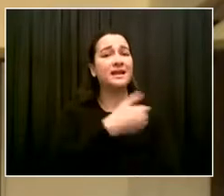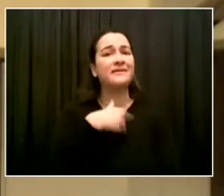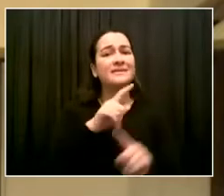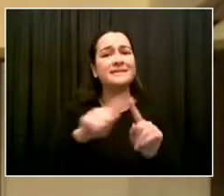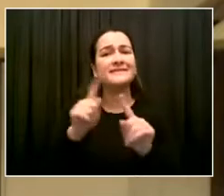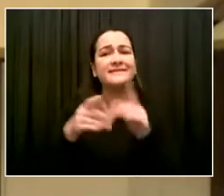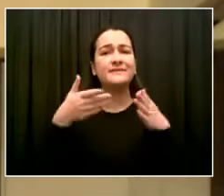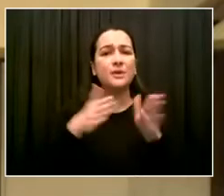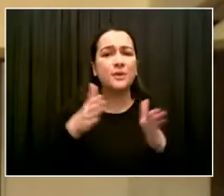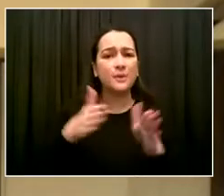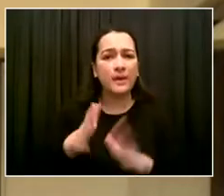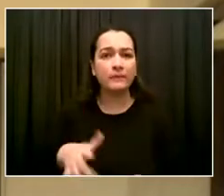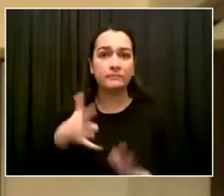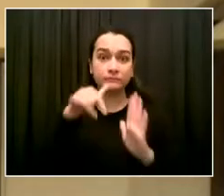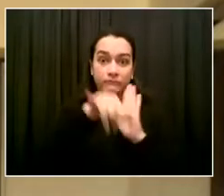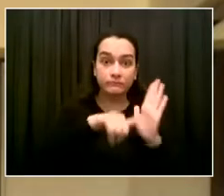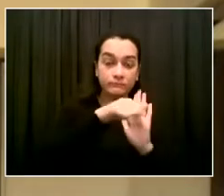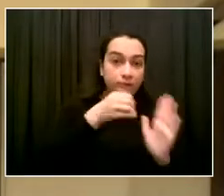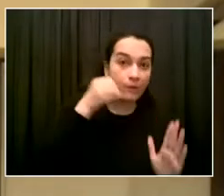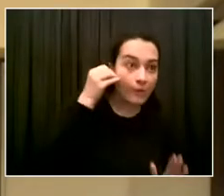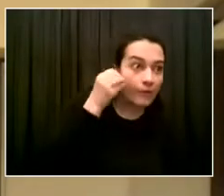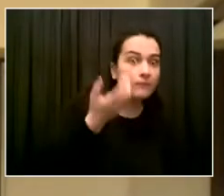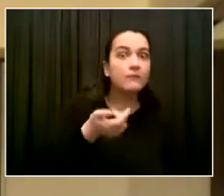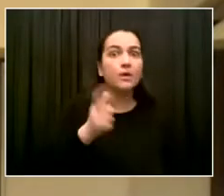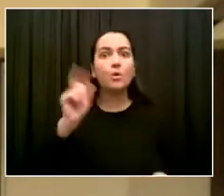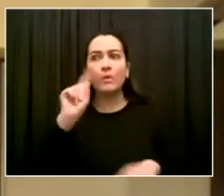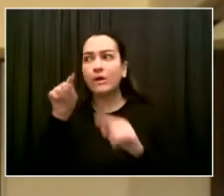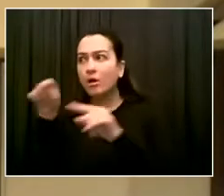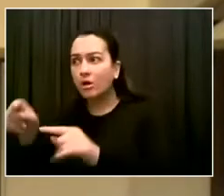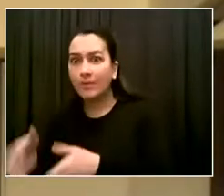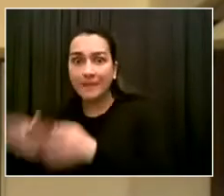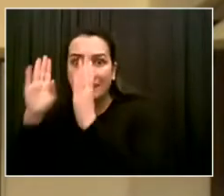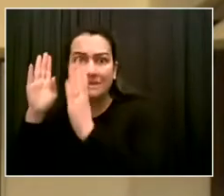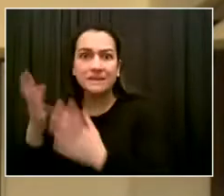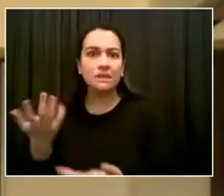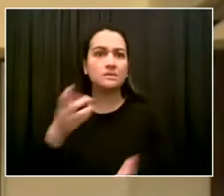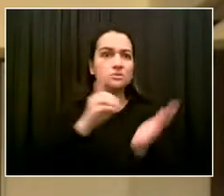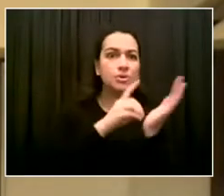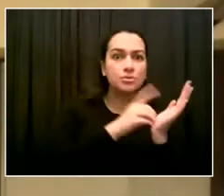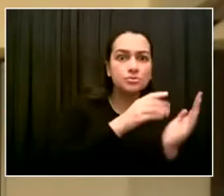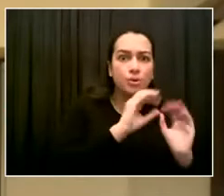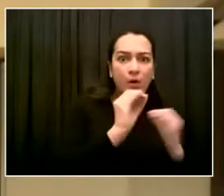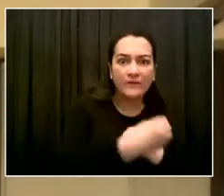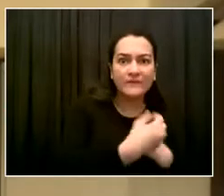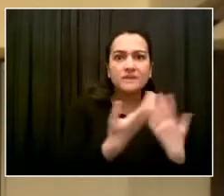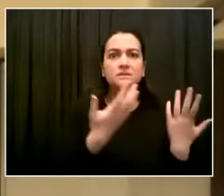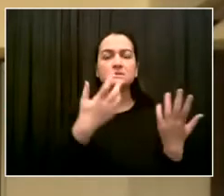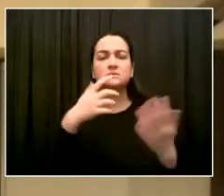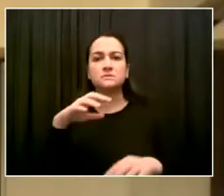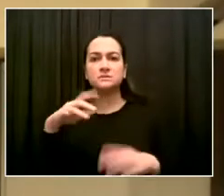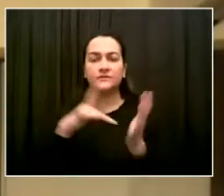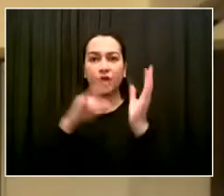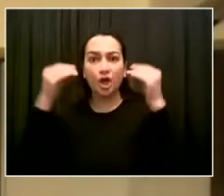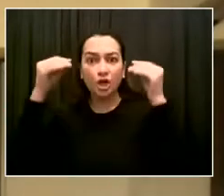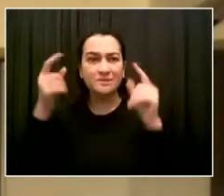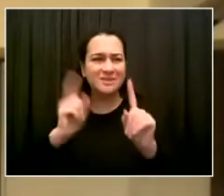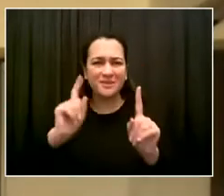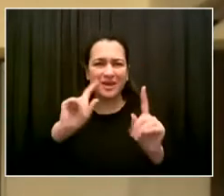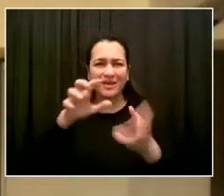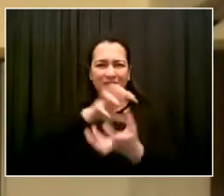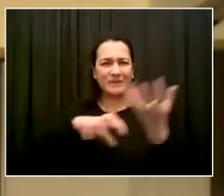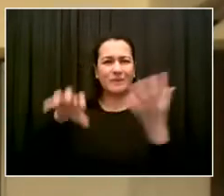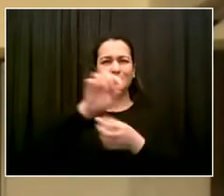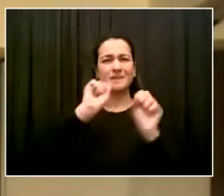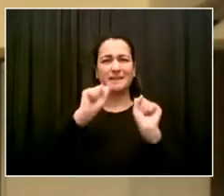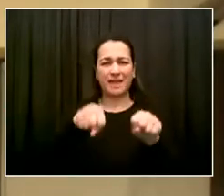play a critical role in doing just that kind of work, especially for the most vulnerable. And that's why we're also providing a